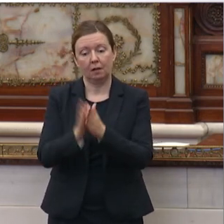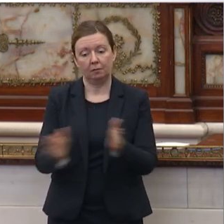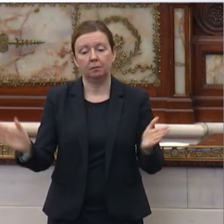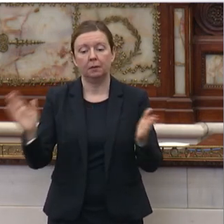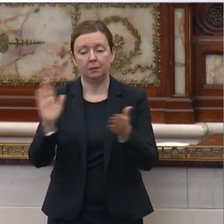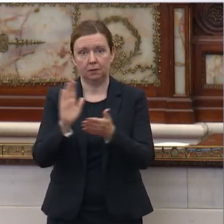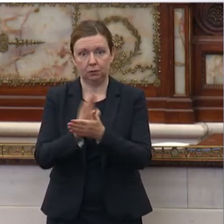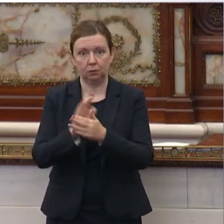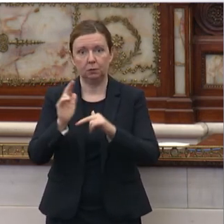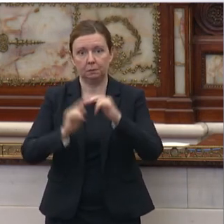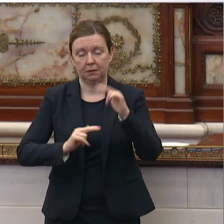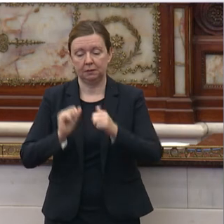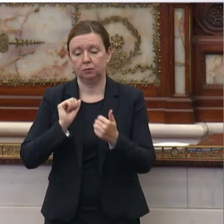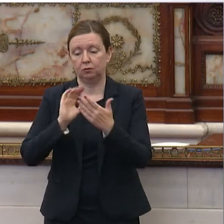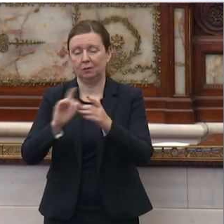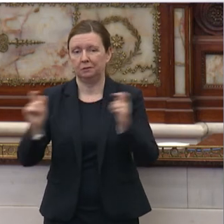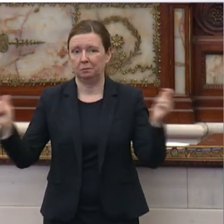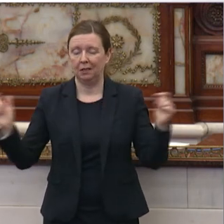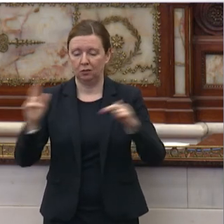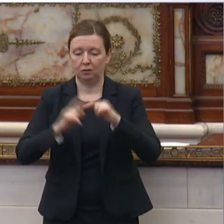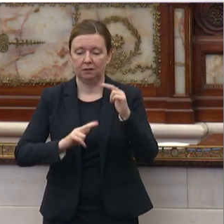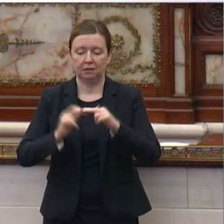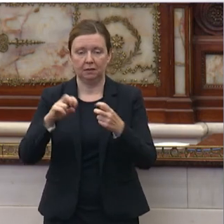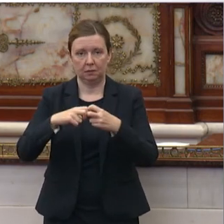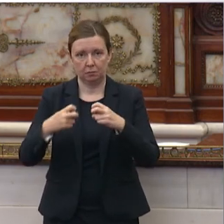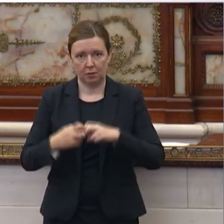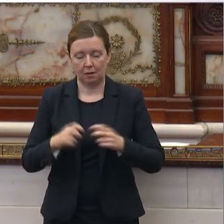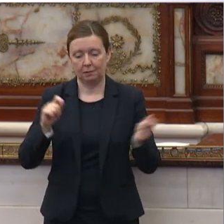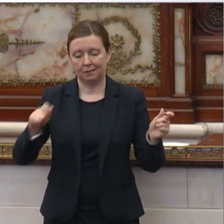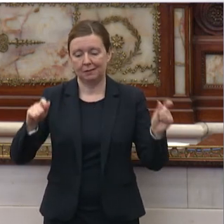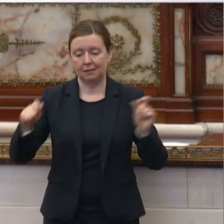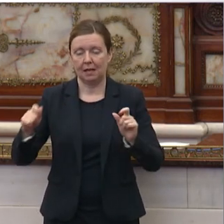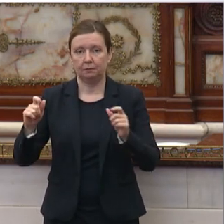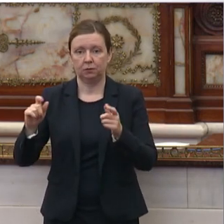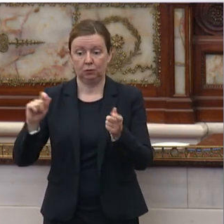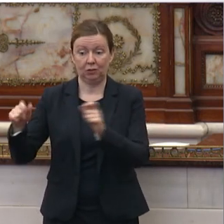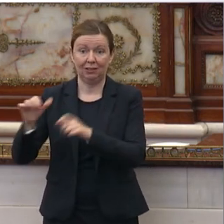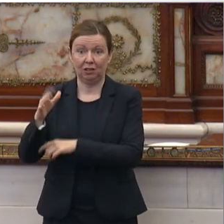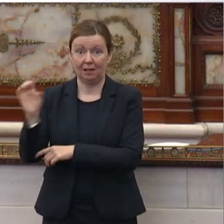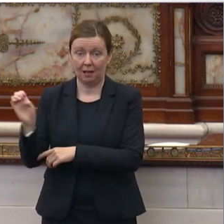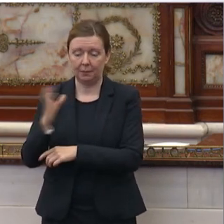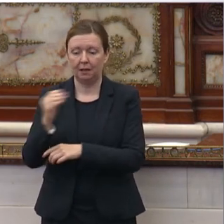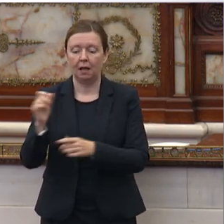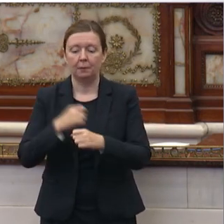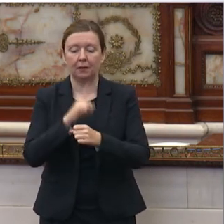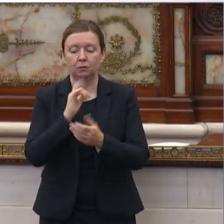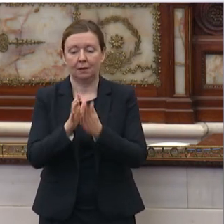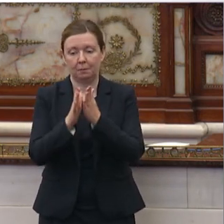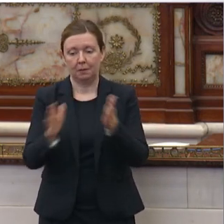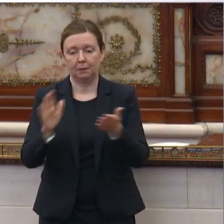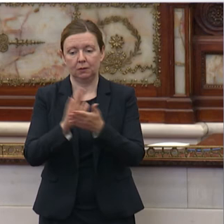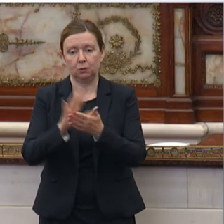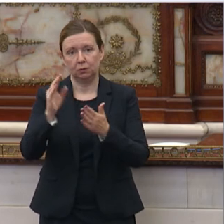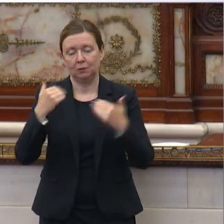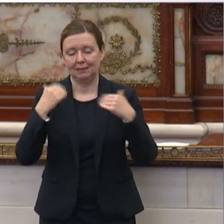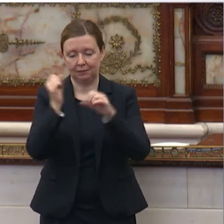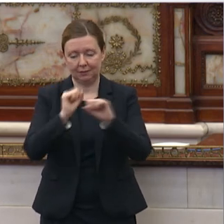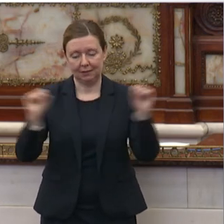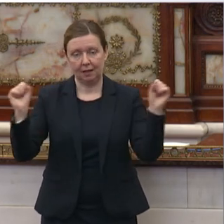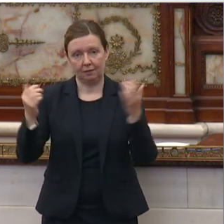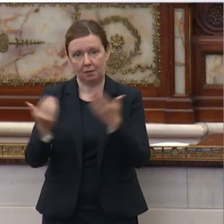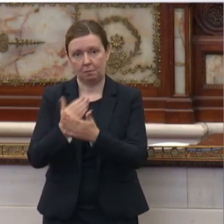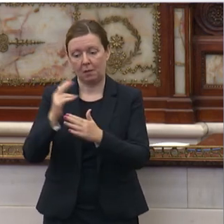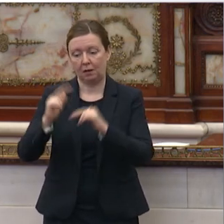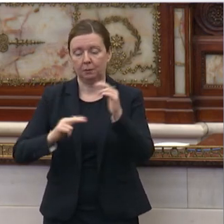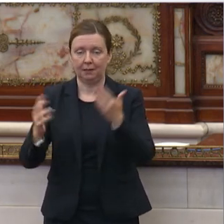buildings to address major facilities flaws, adapt to a changing climate, and ensure public school students have the safe and modern